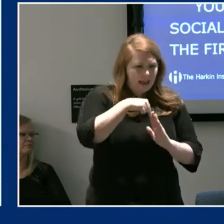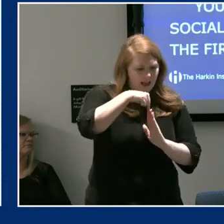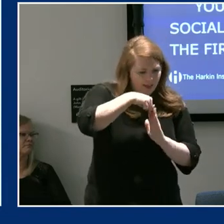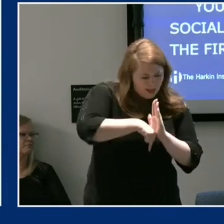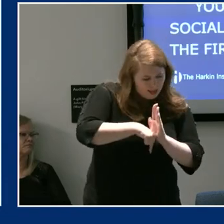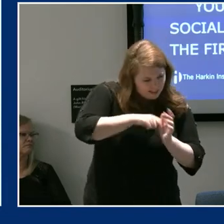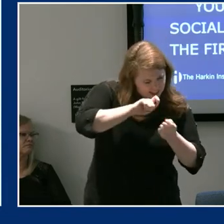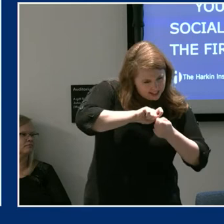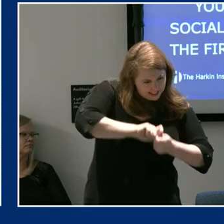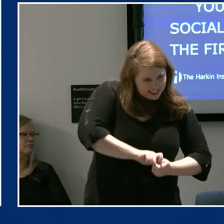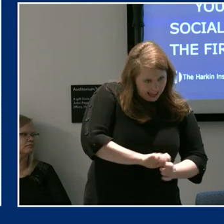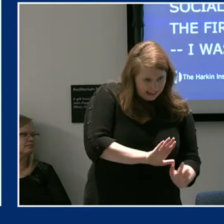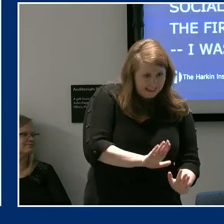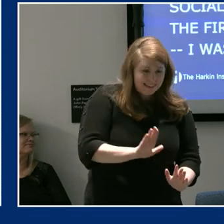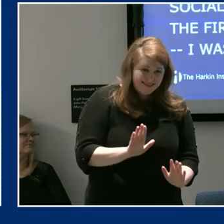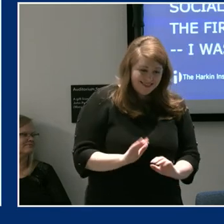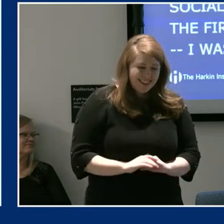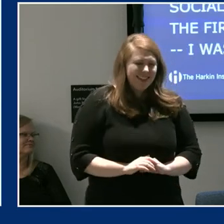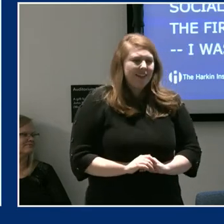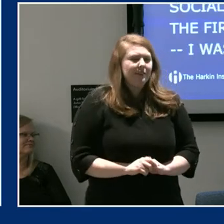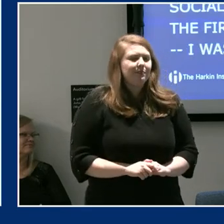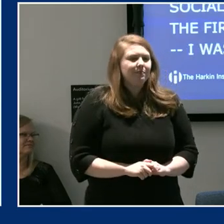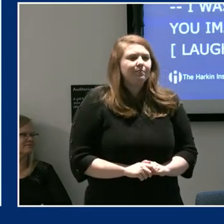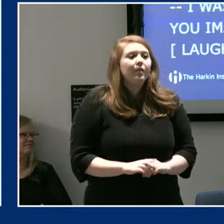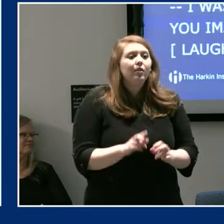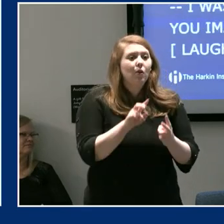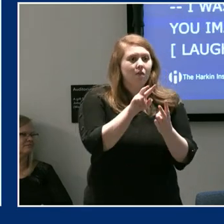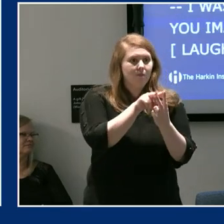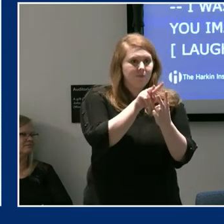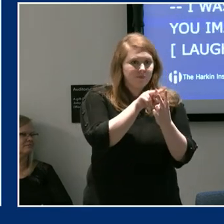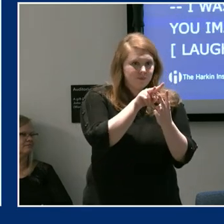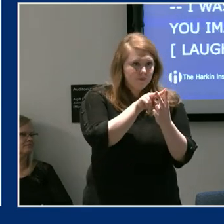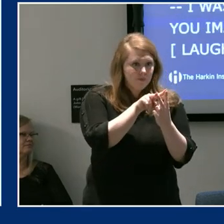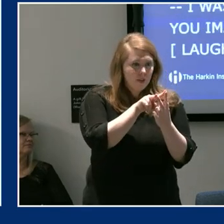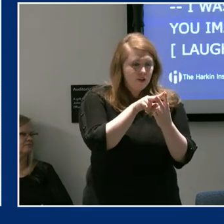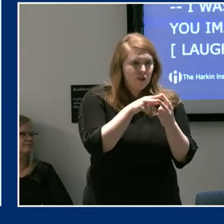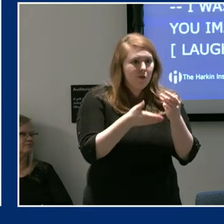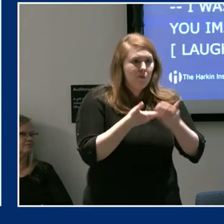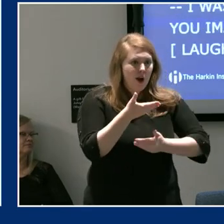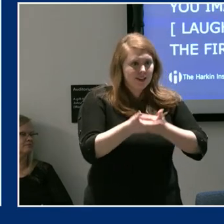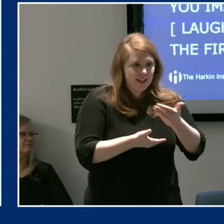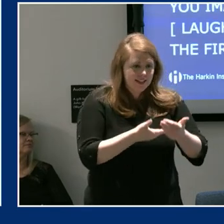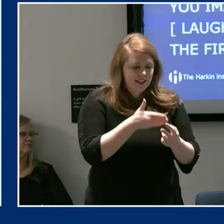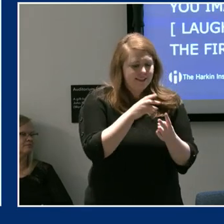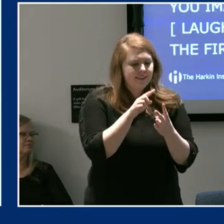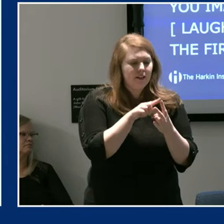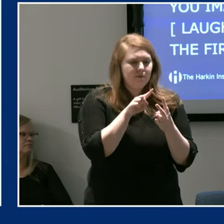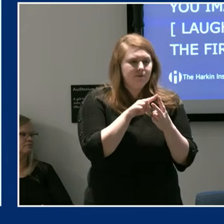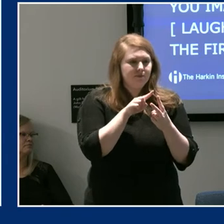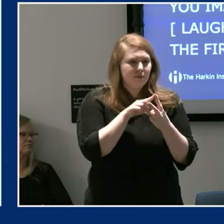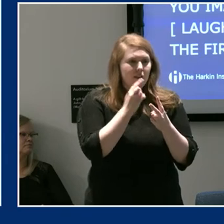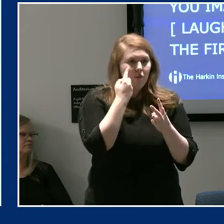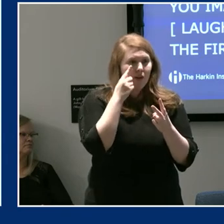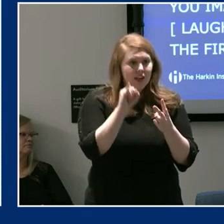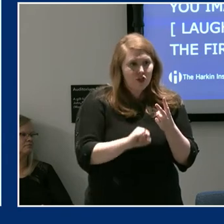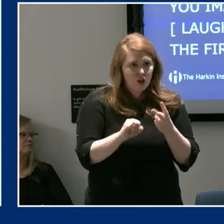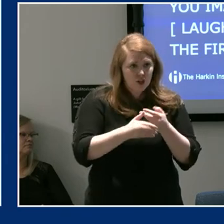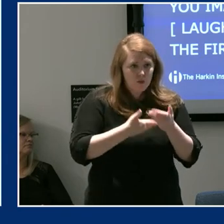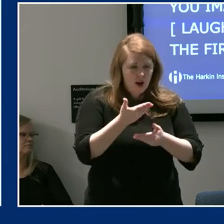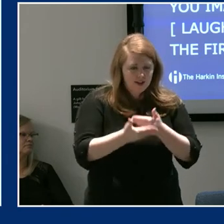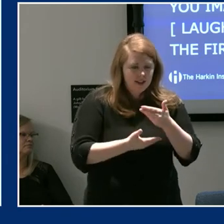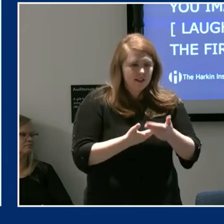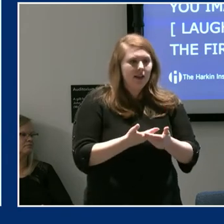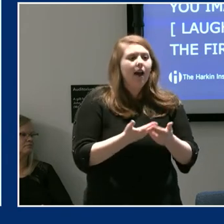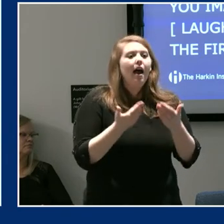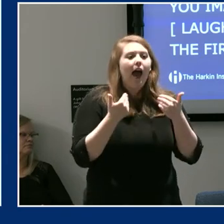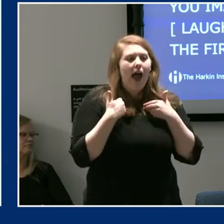imagine? The first two stages of the Social Security disability insurance process are managed